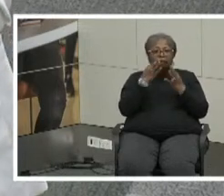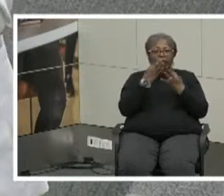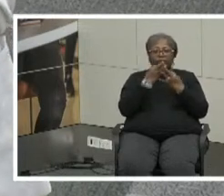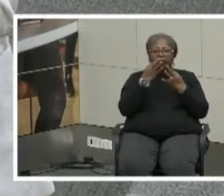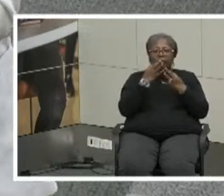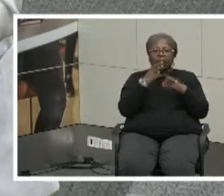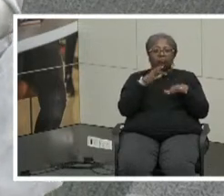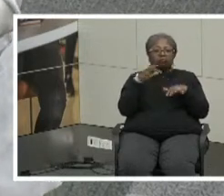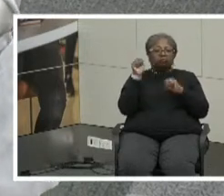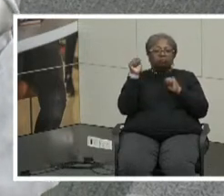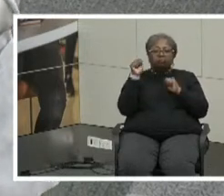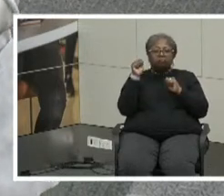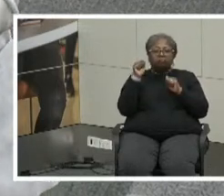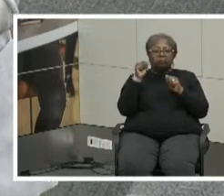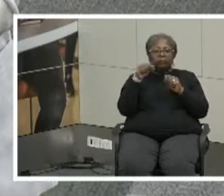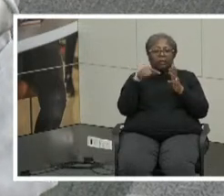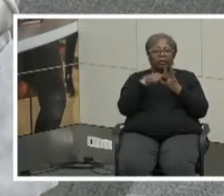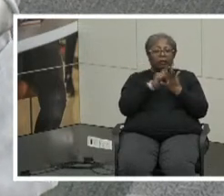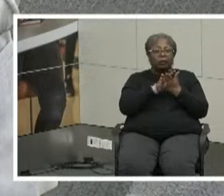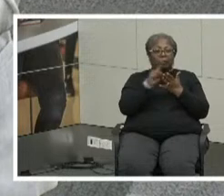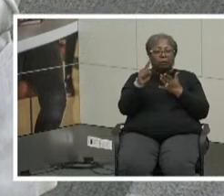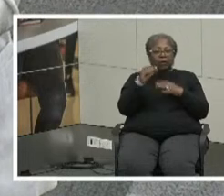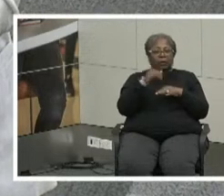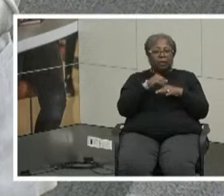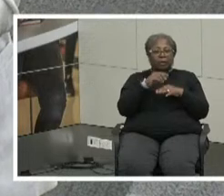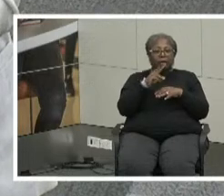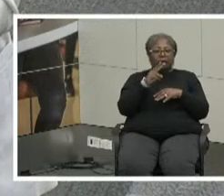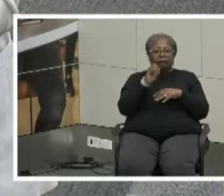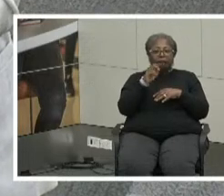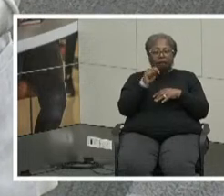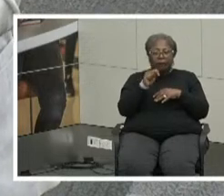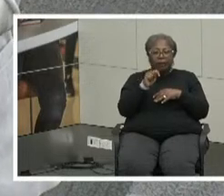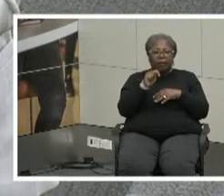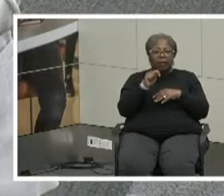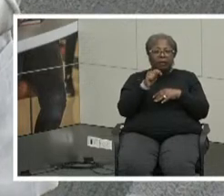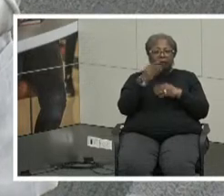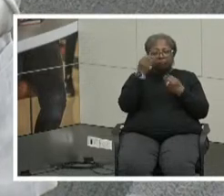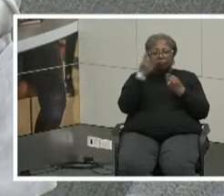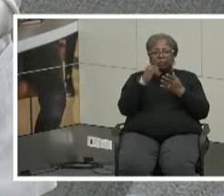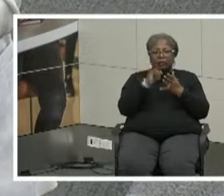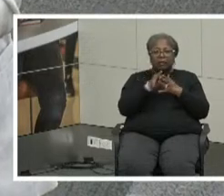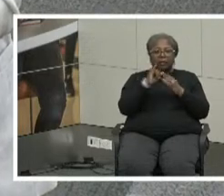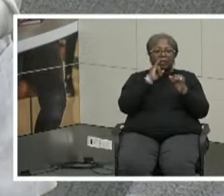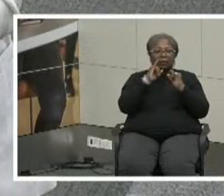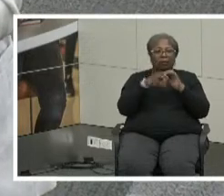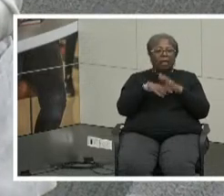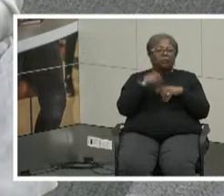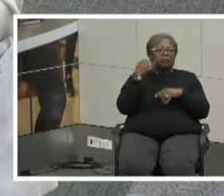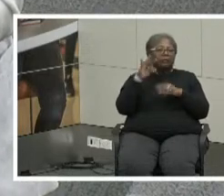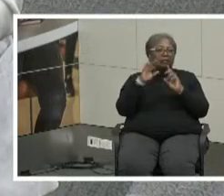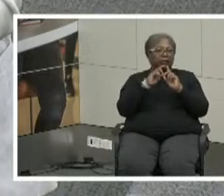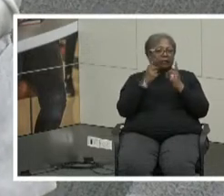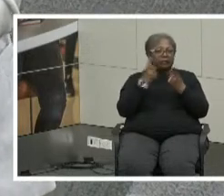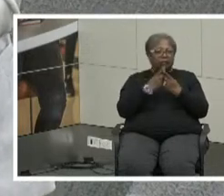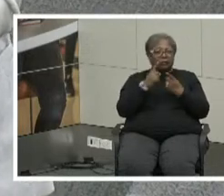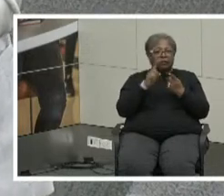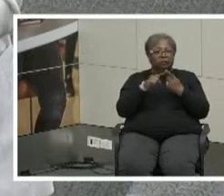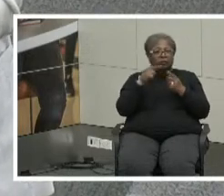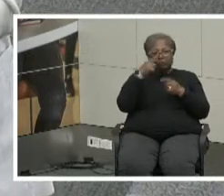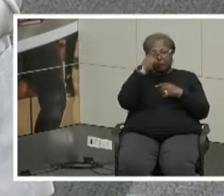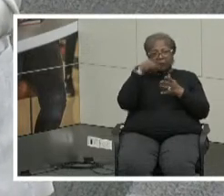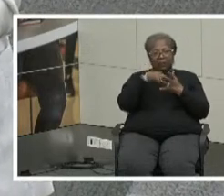thinking ship just this week at a veteran sped chare told me that they're interviewing outside the district due to this